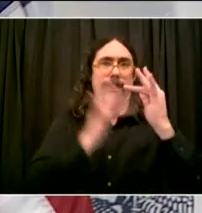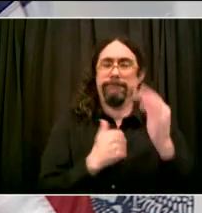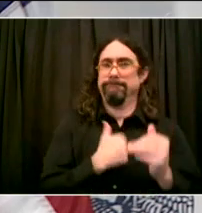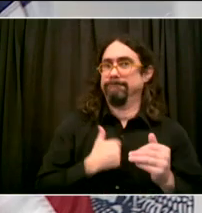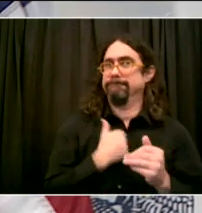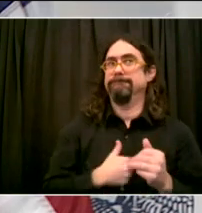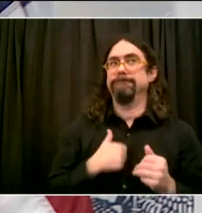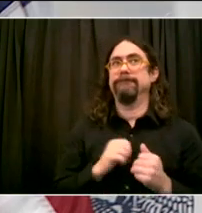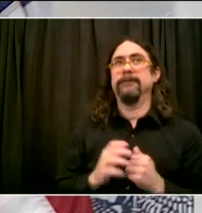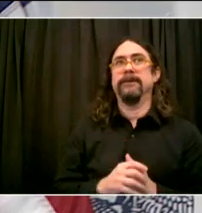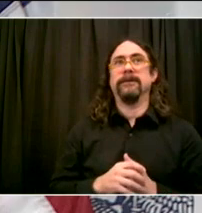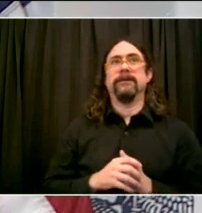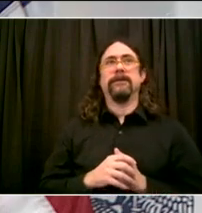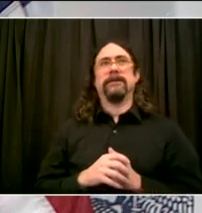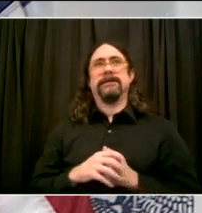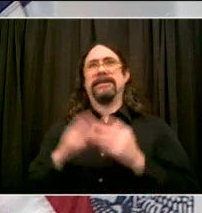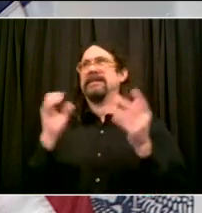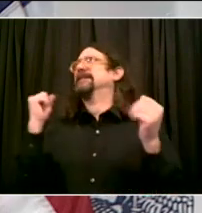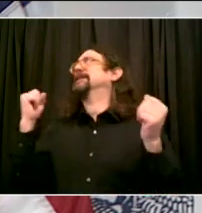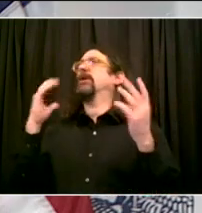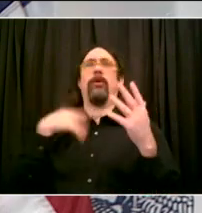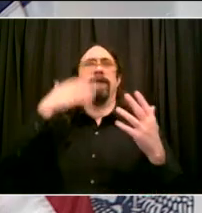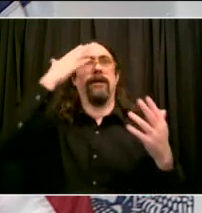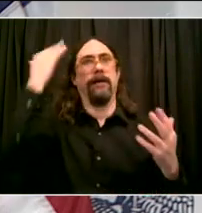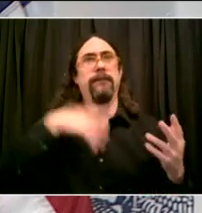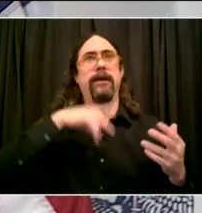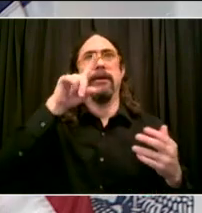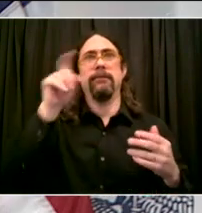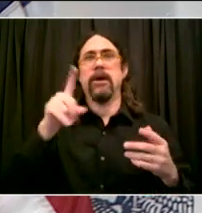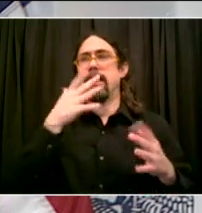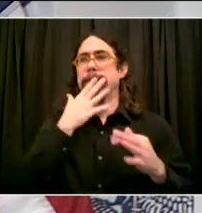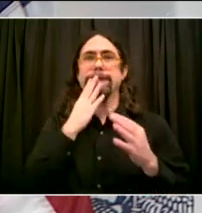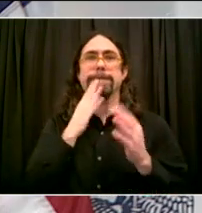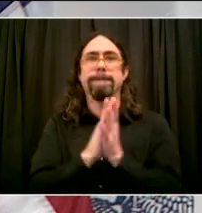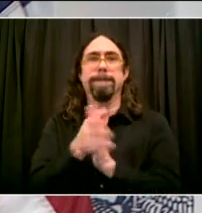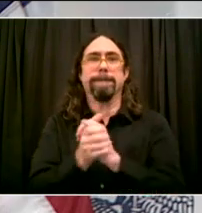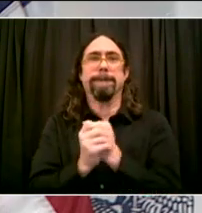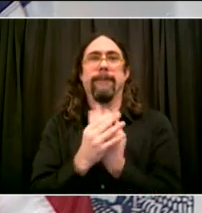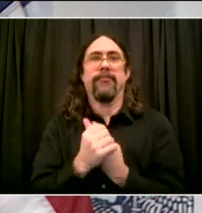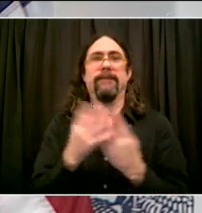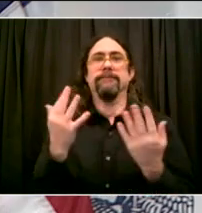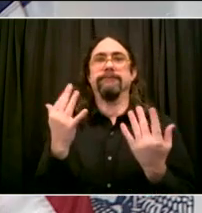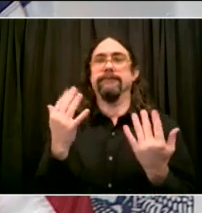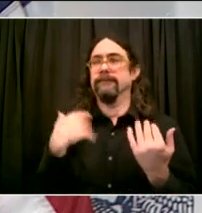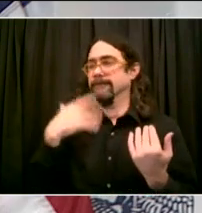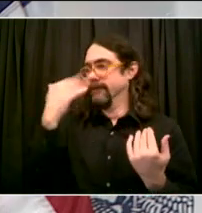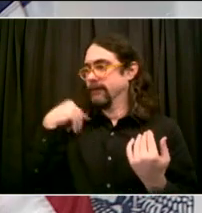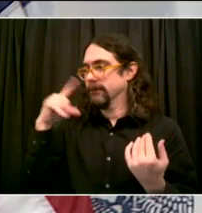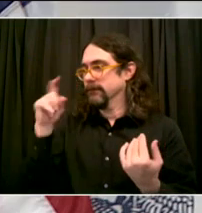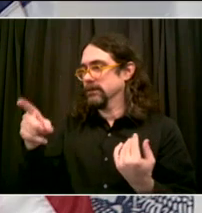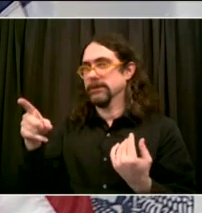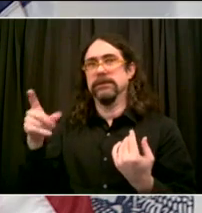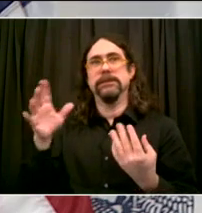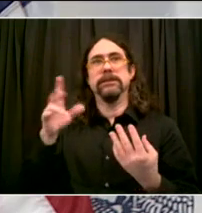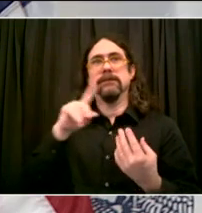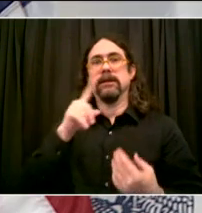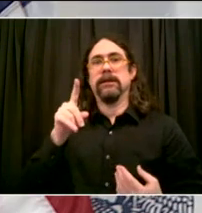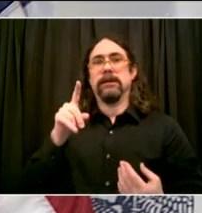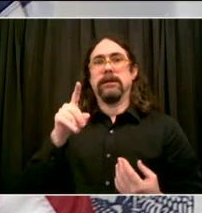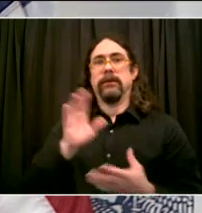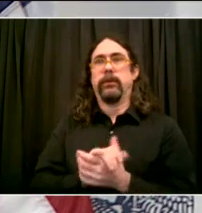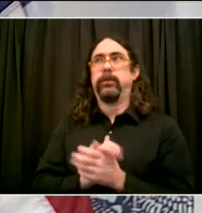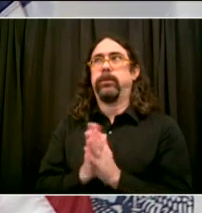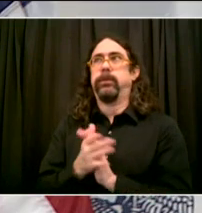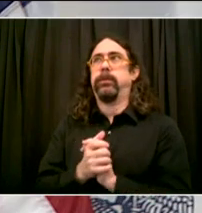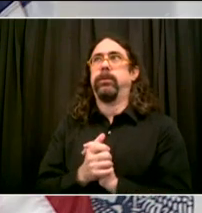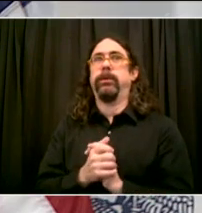backup. My backup question was, is there any kind of task force that's kind of planning an attack? Because I